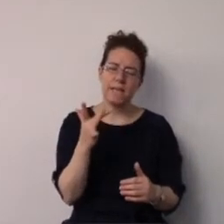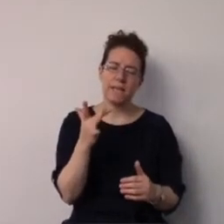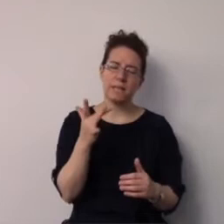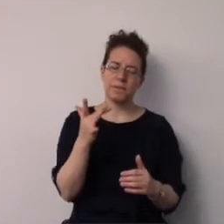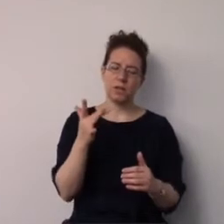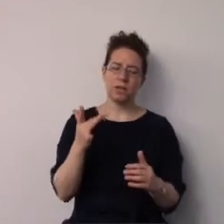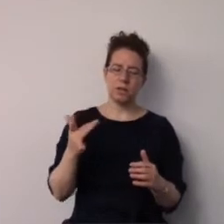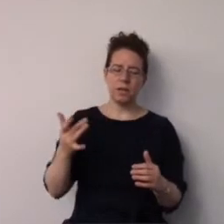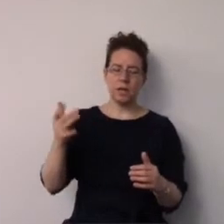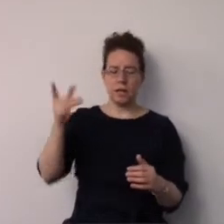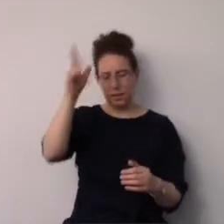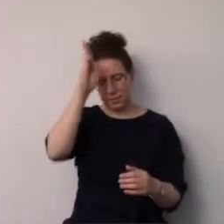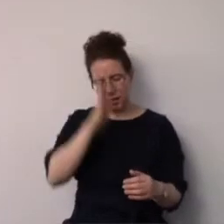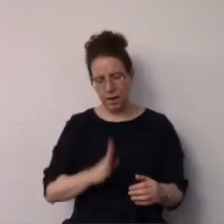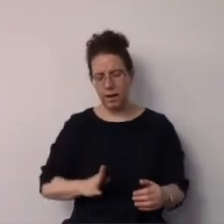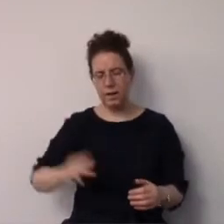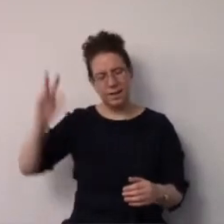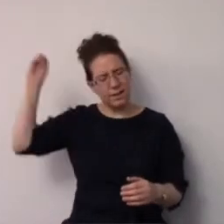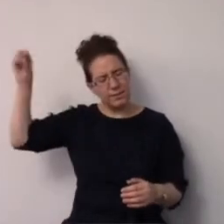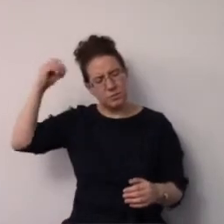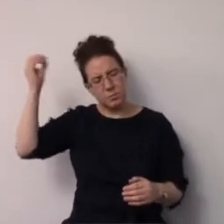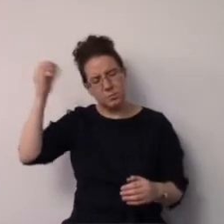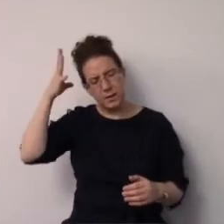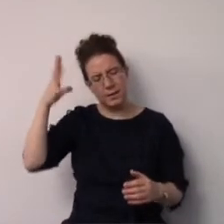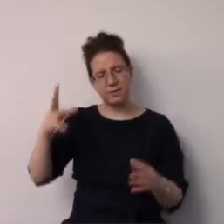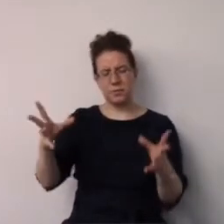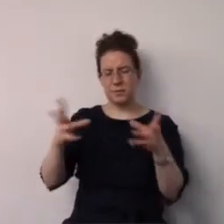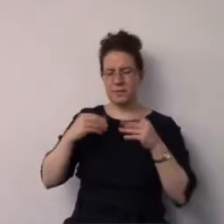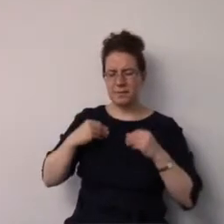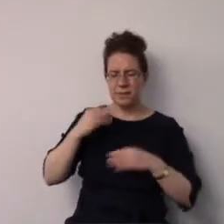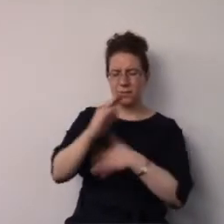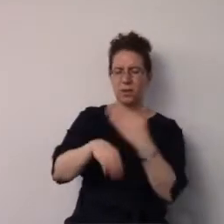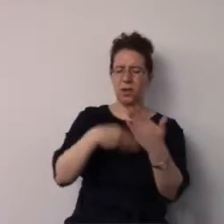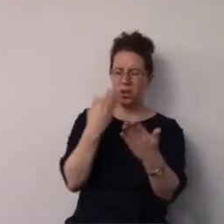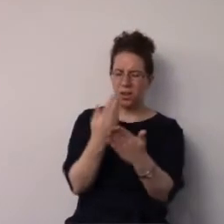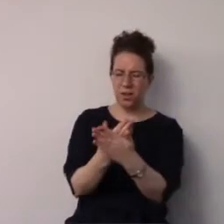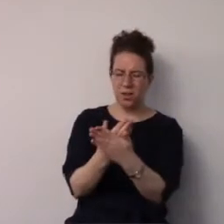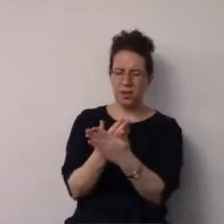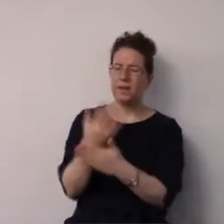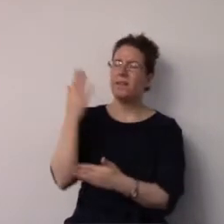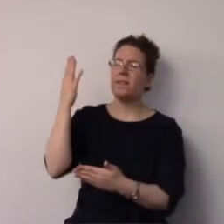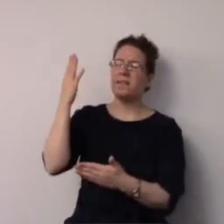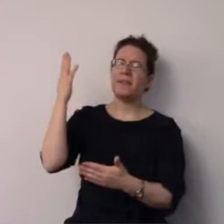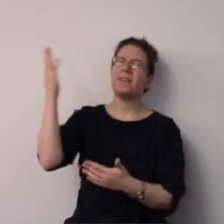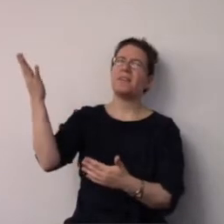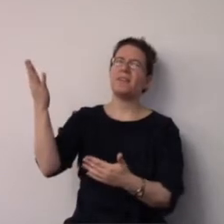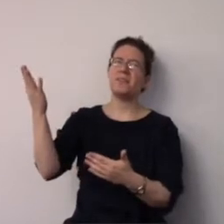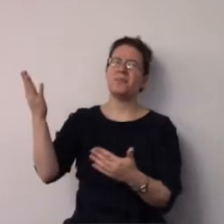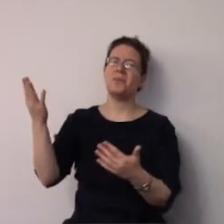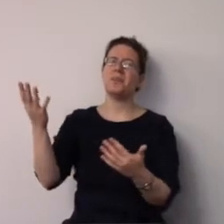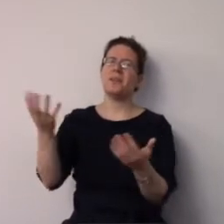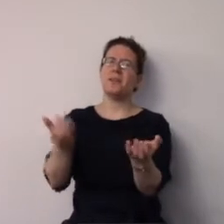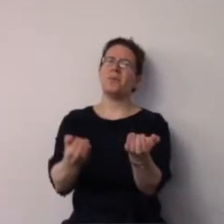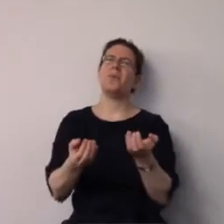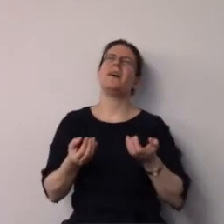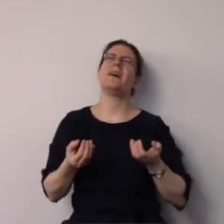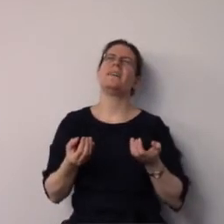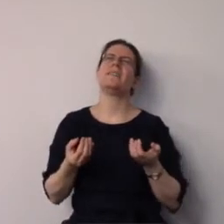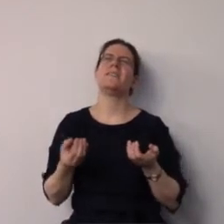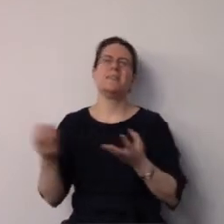worship God and thank Him for His heart. Thank Him for His goodness. Thank Him.